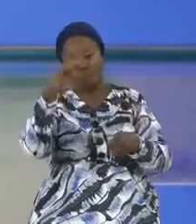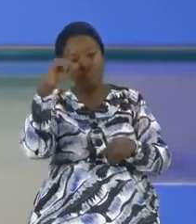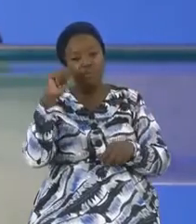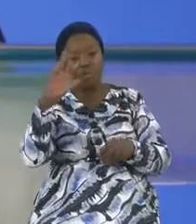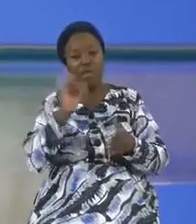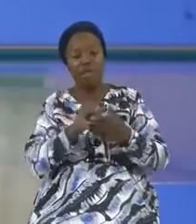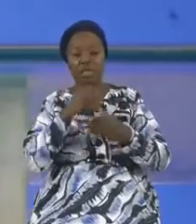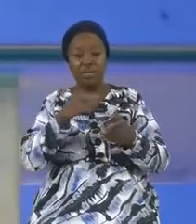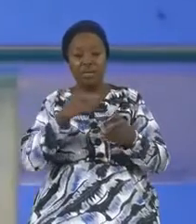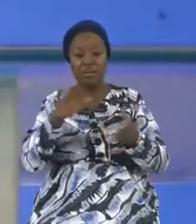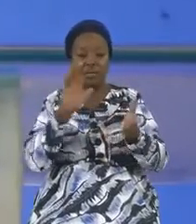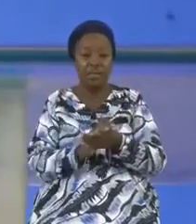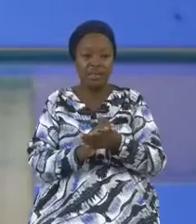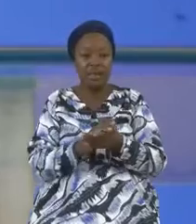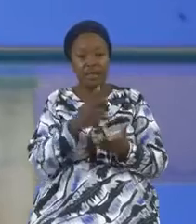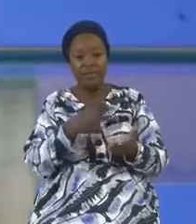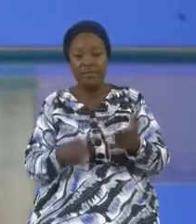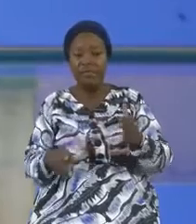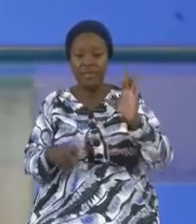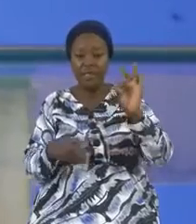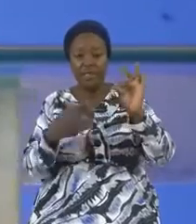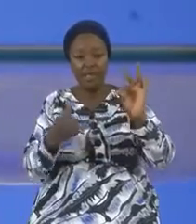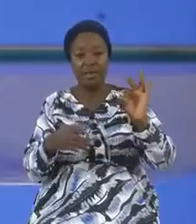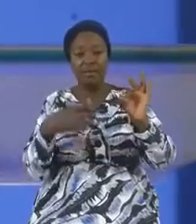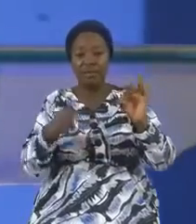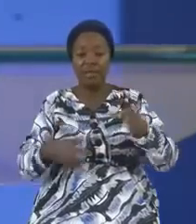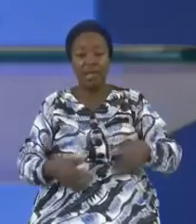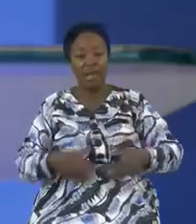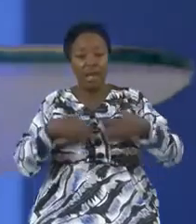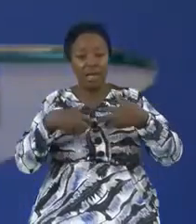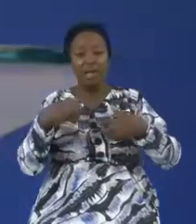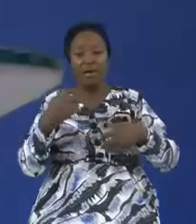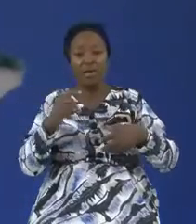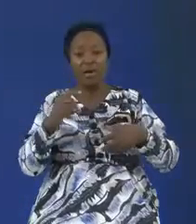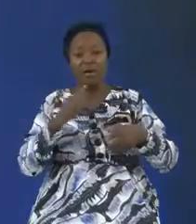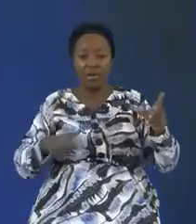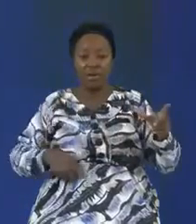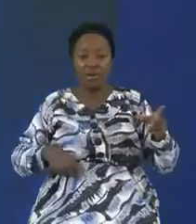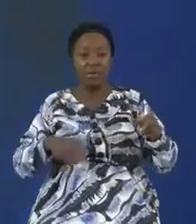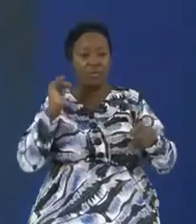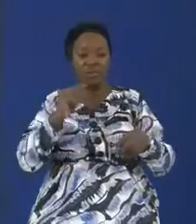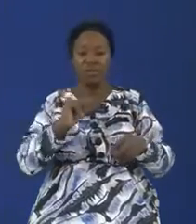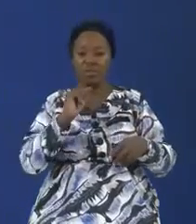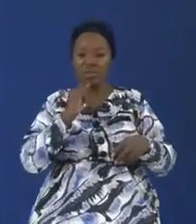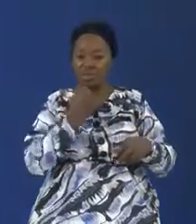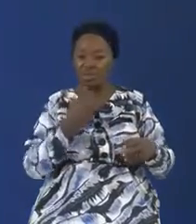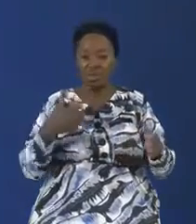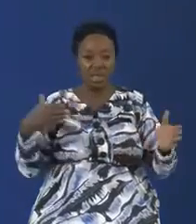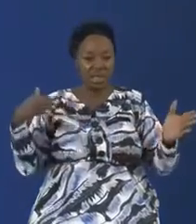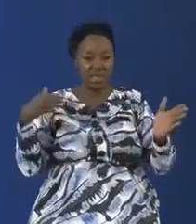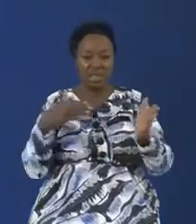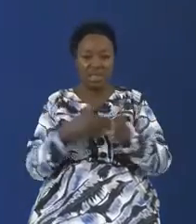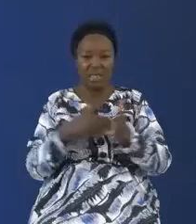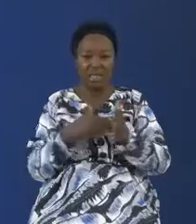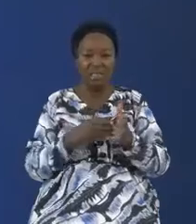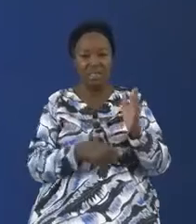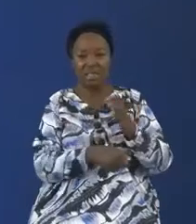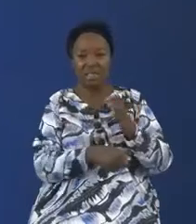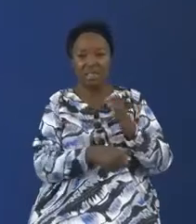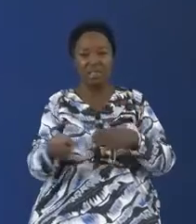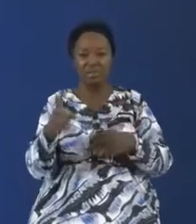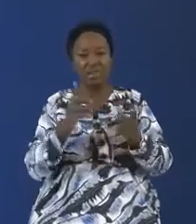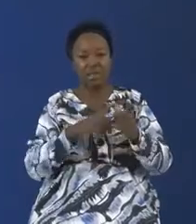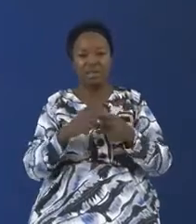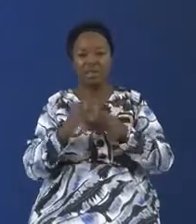In verse 9, and the anger of the Lord was kindled against them, and he